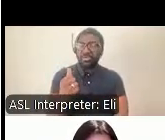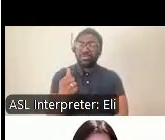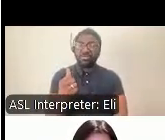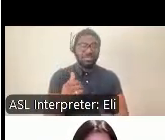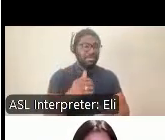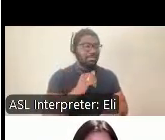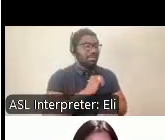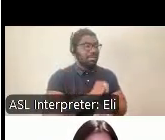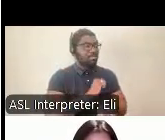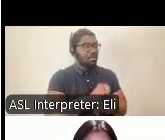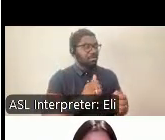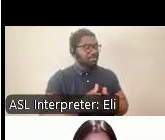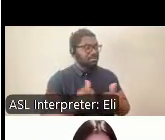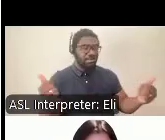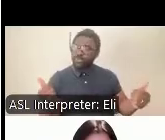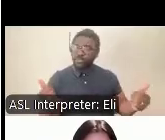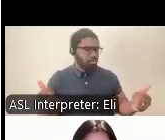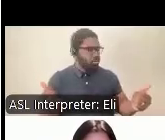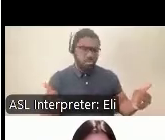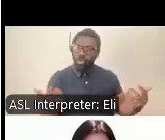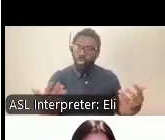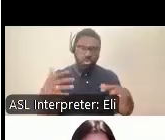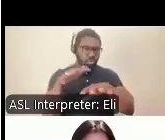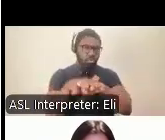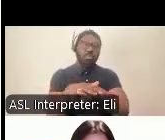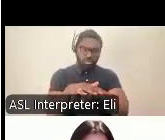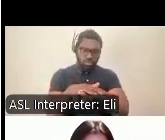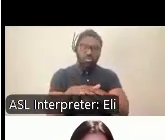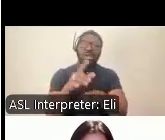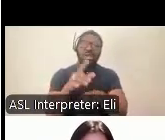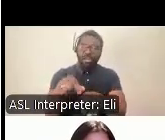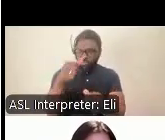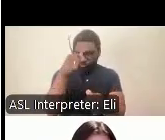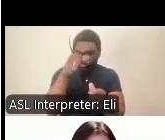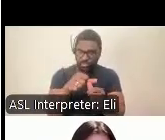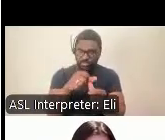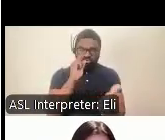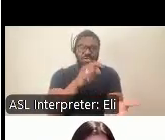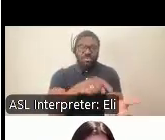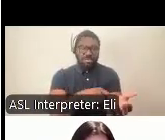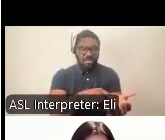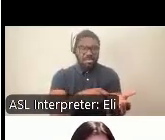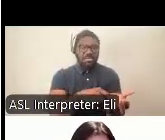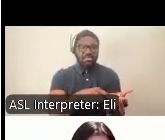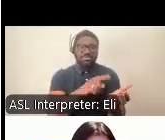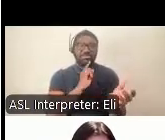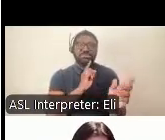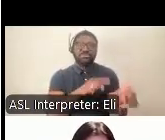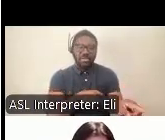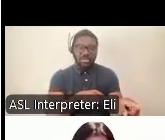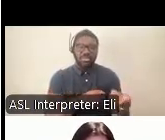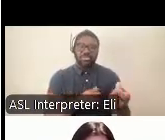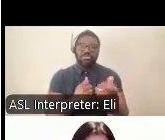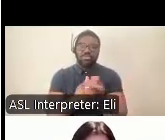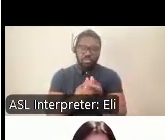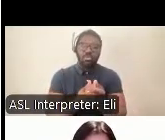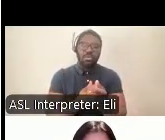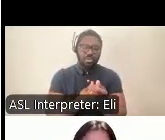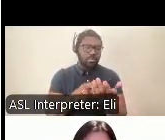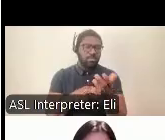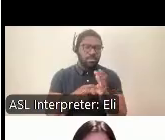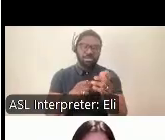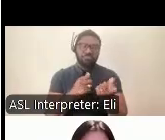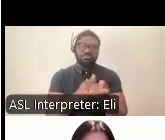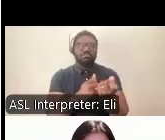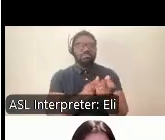foundational. By remembering to recognize, respond, and support consumers, we can better support individuals with mental health conditions. We're